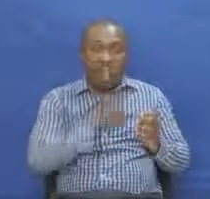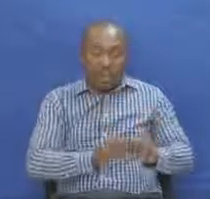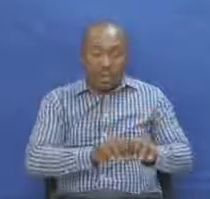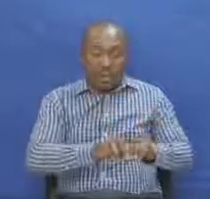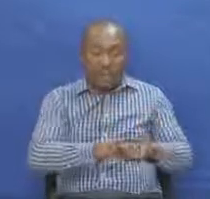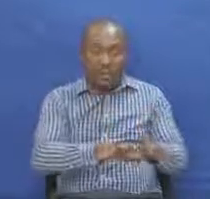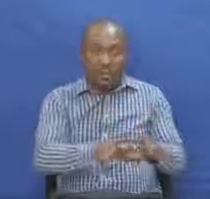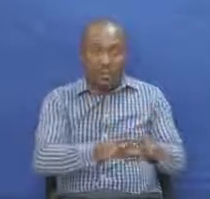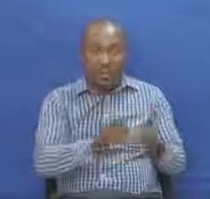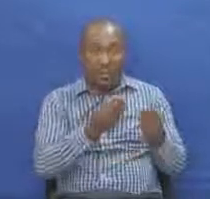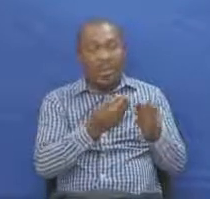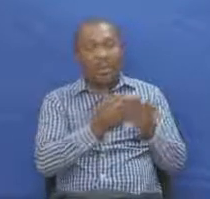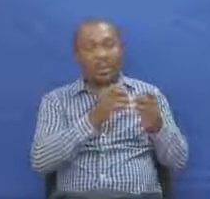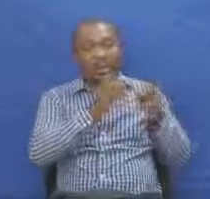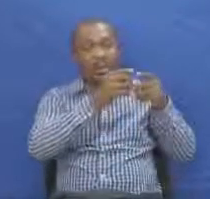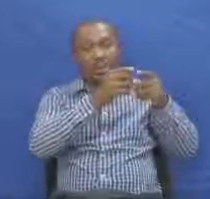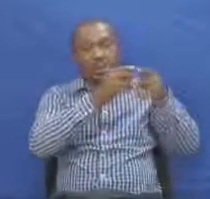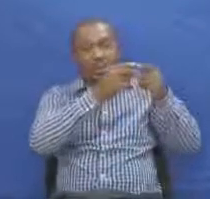are found